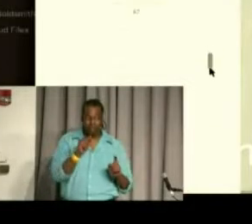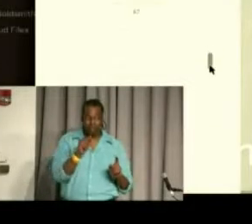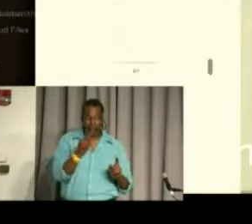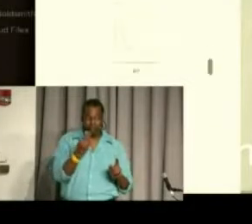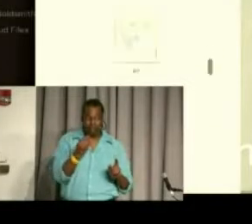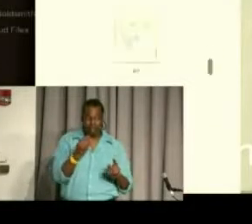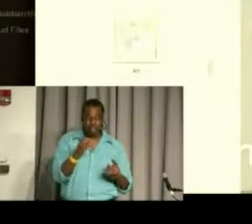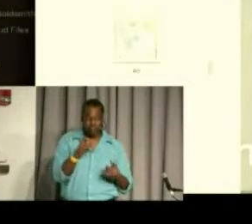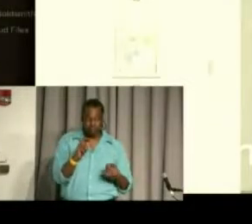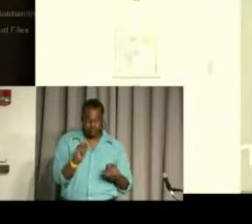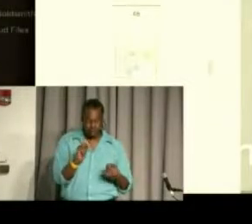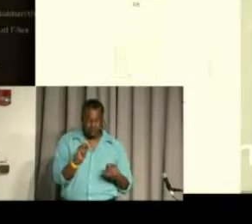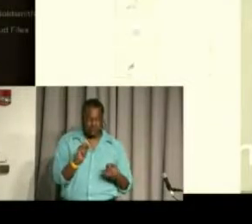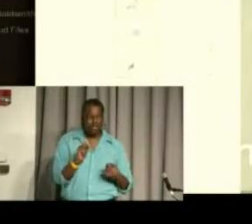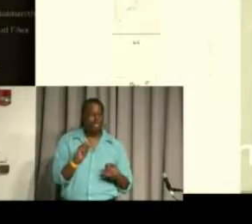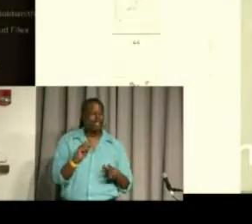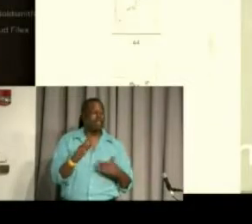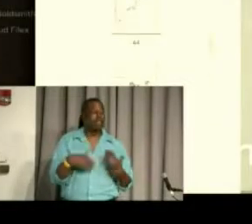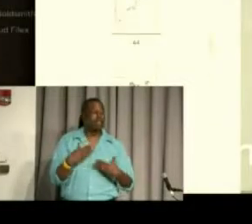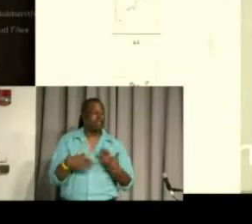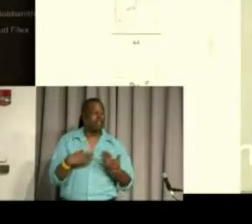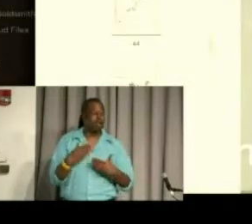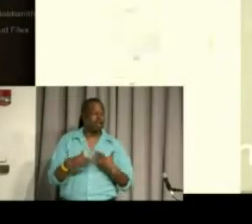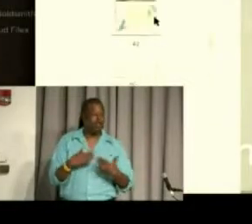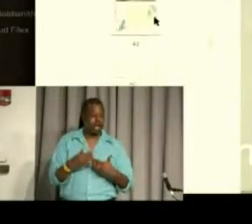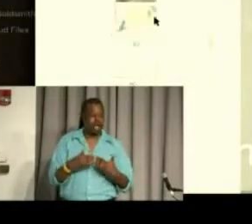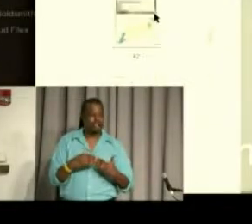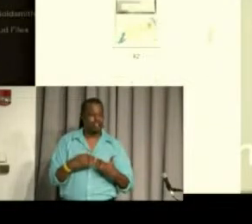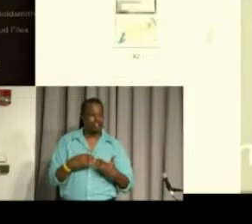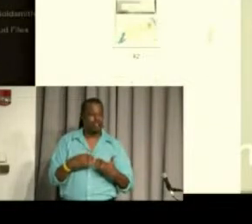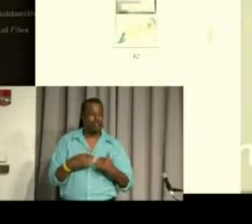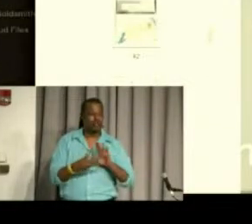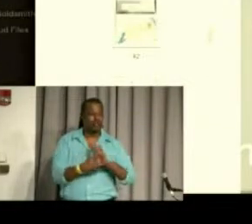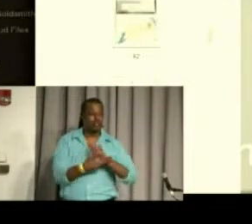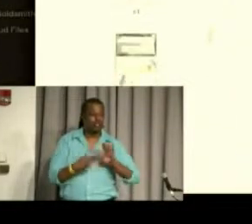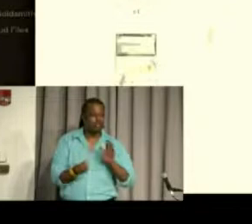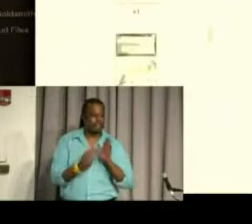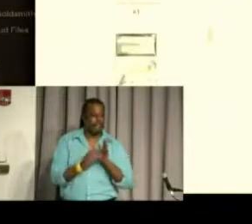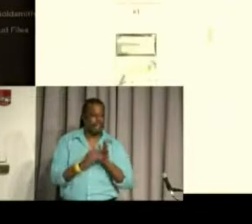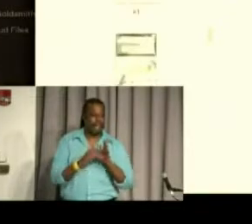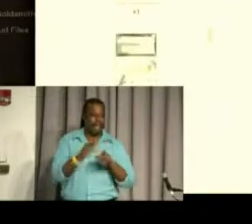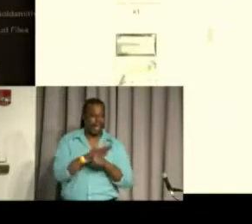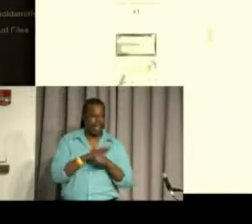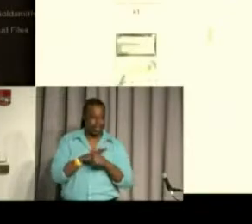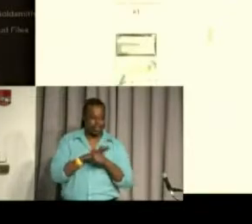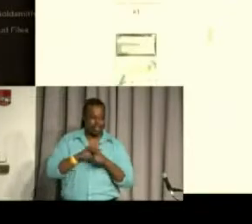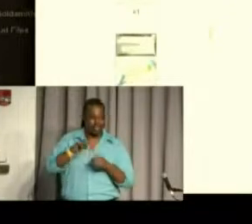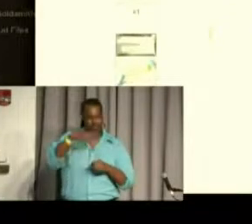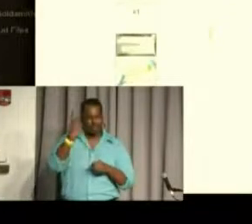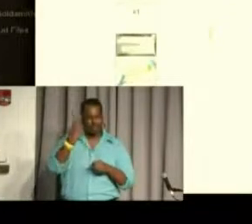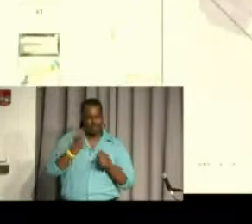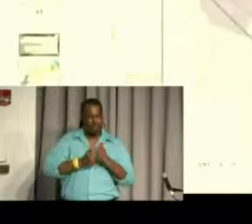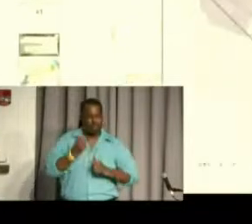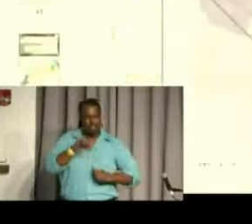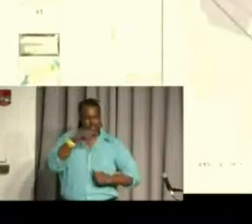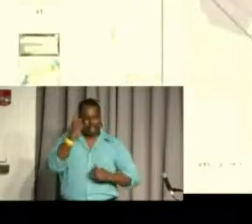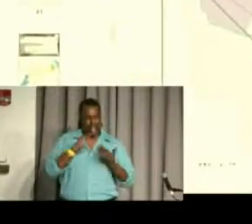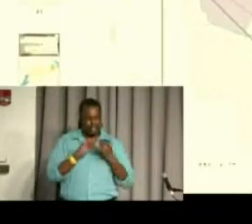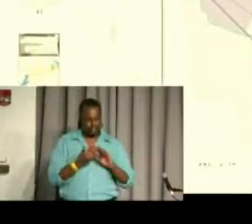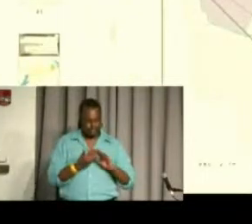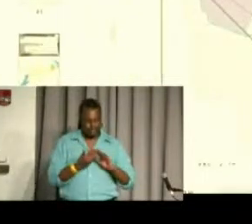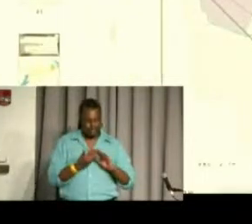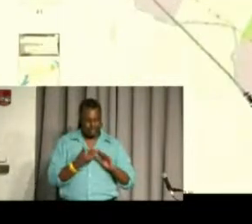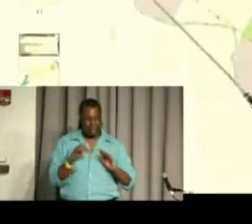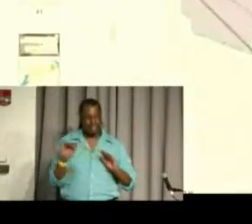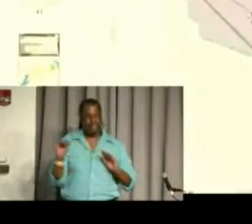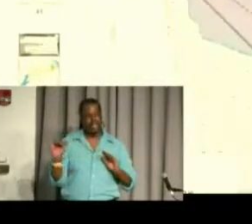could then go on to redesignate the parish's majority Black communities